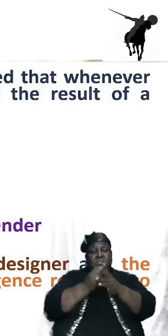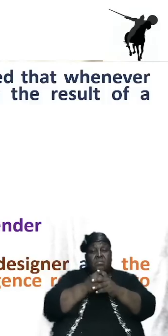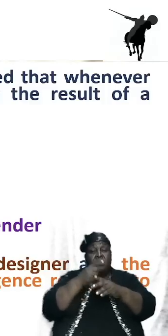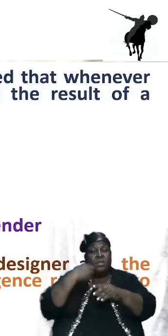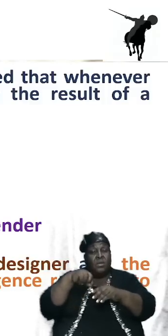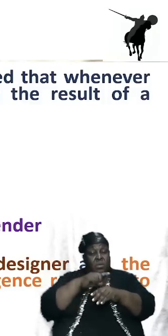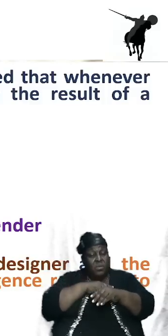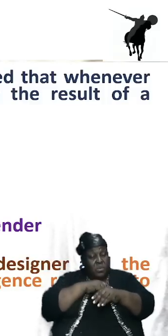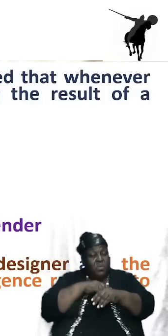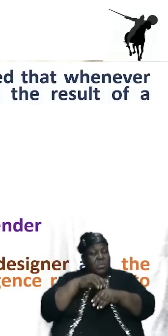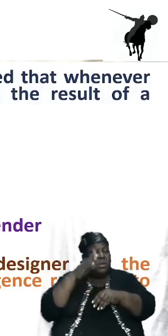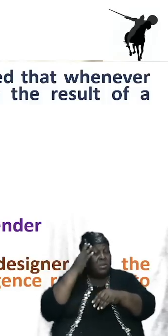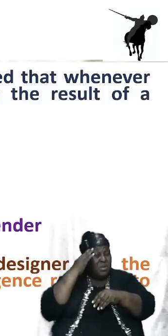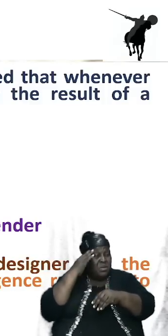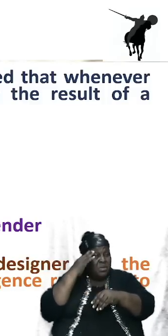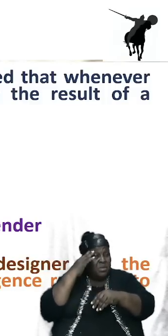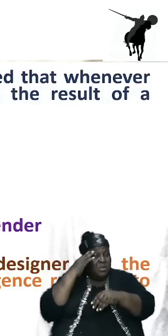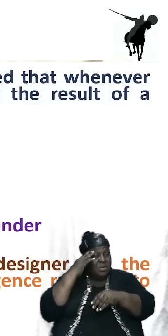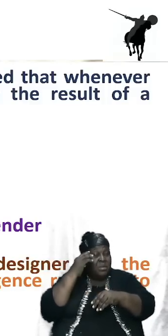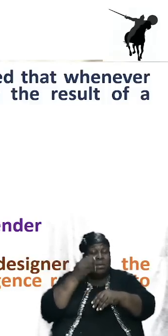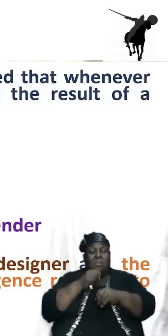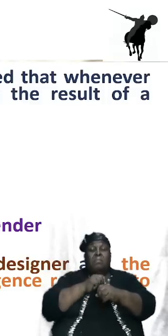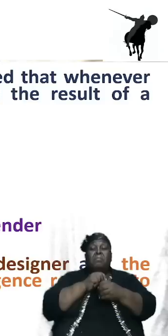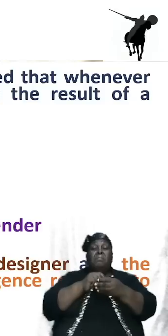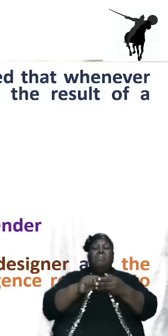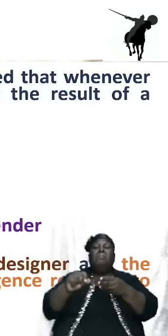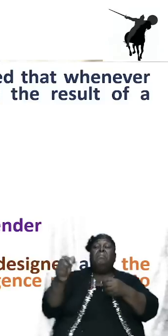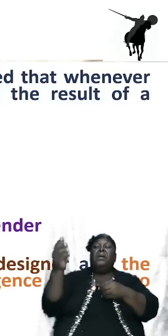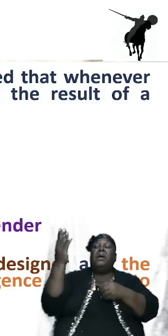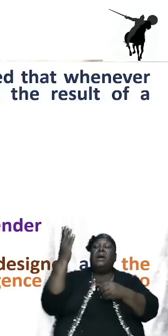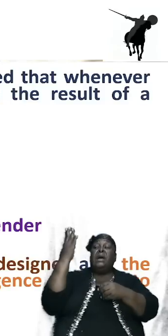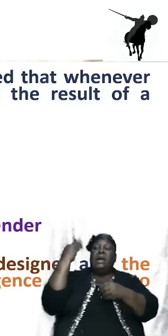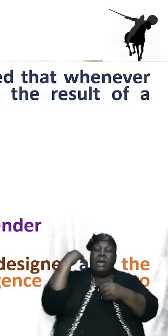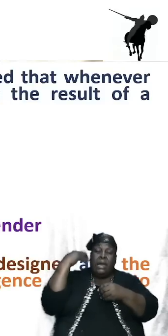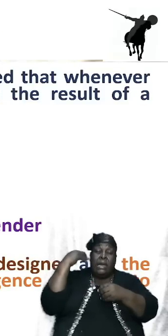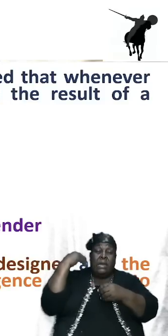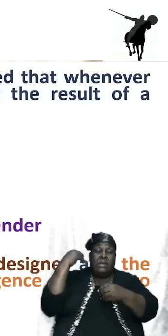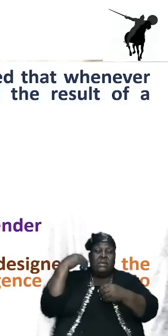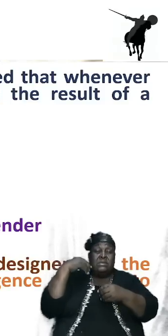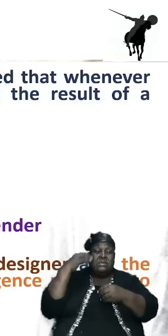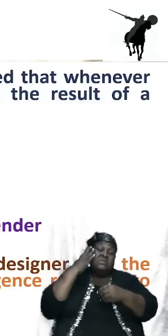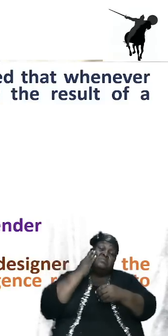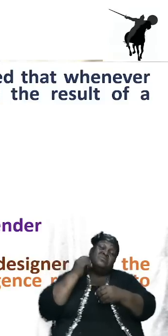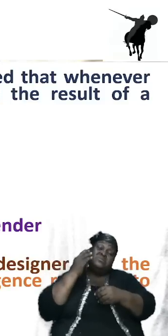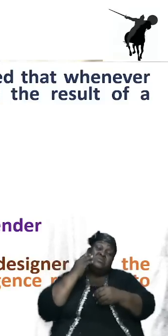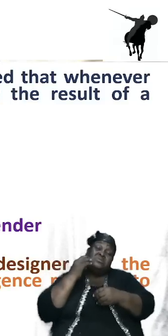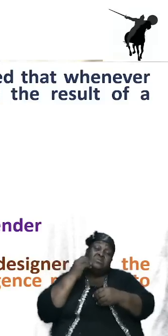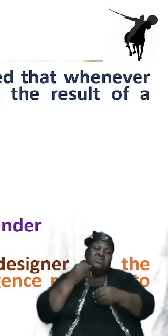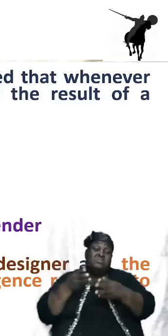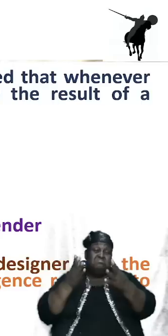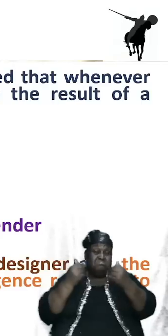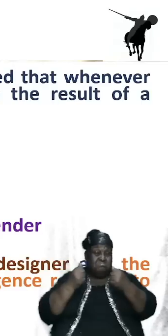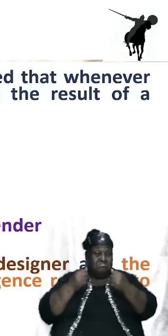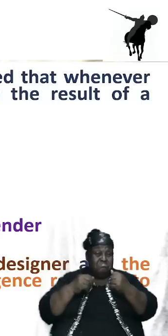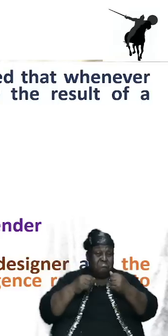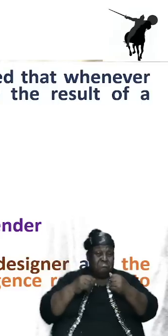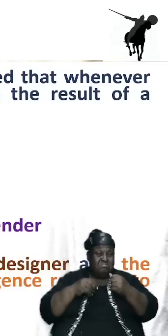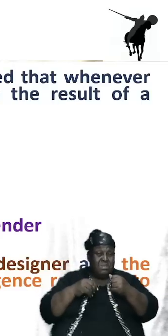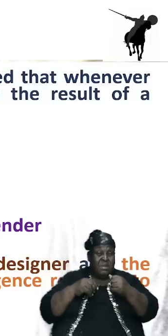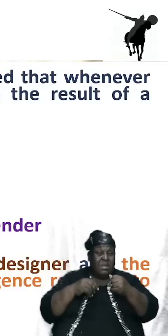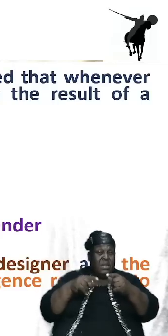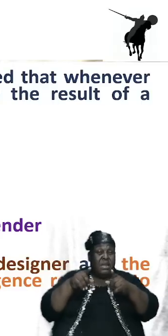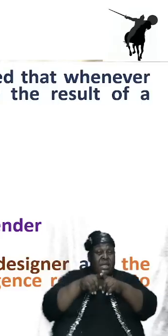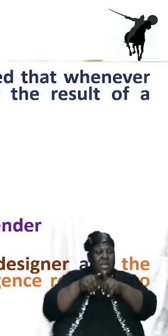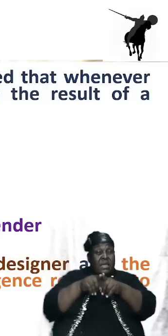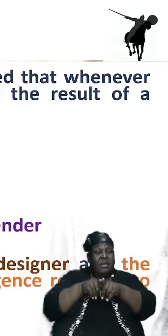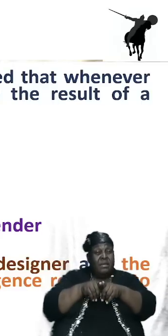know, based on our past experience, we have discovered that whenever we come across a complex design, it is likely that the result